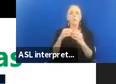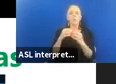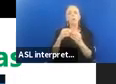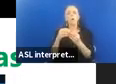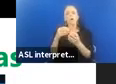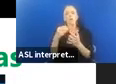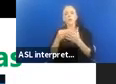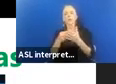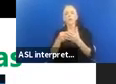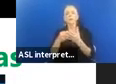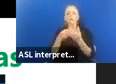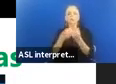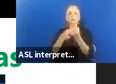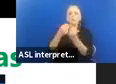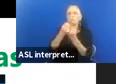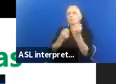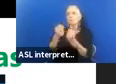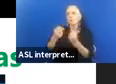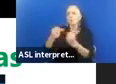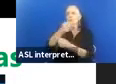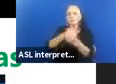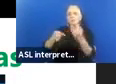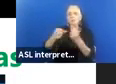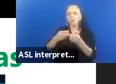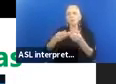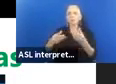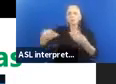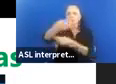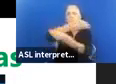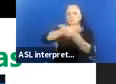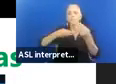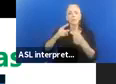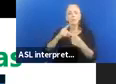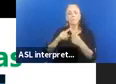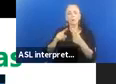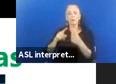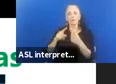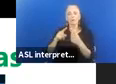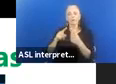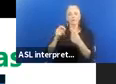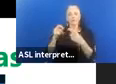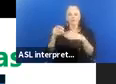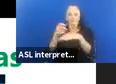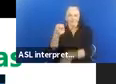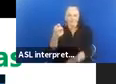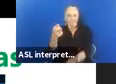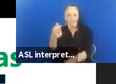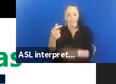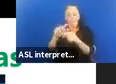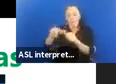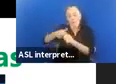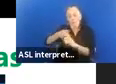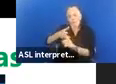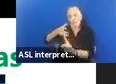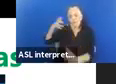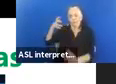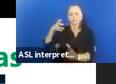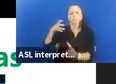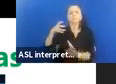But it's important for us to also look at what's being moved forward in this moment of